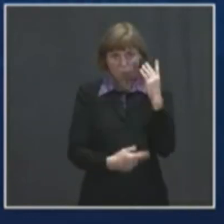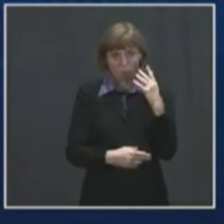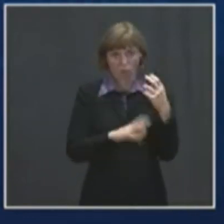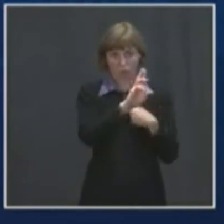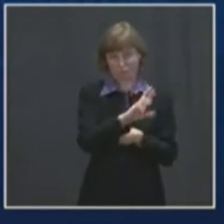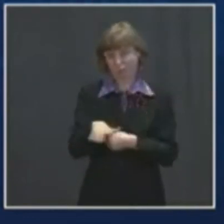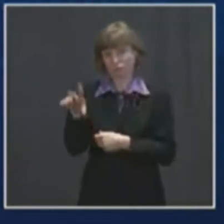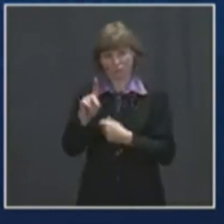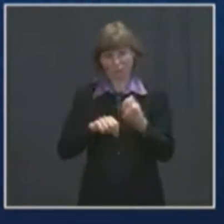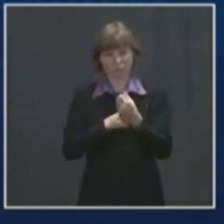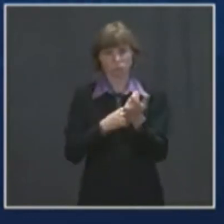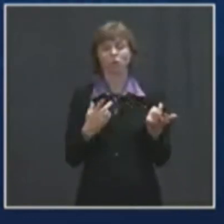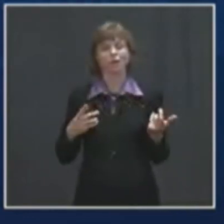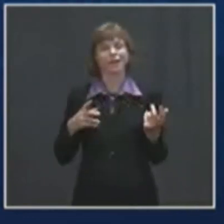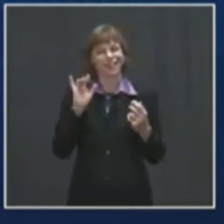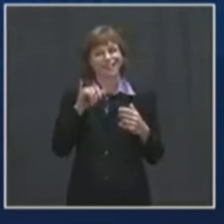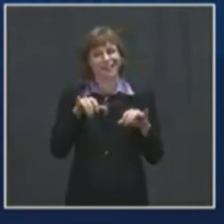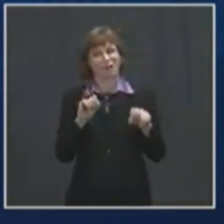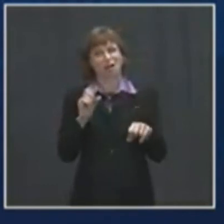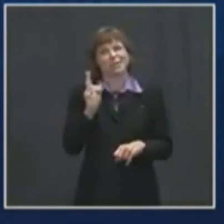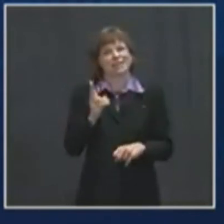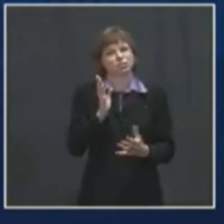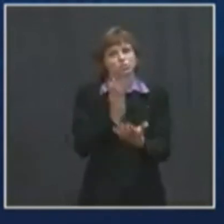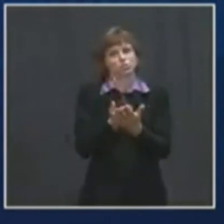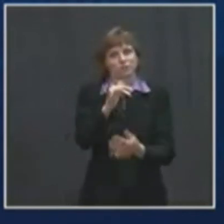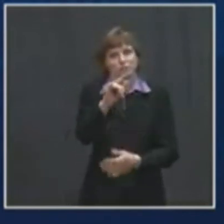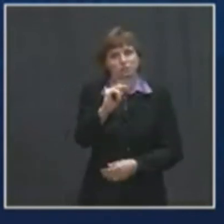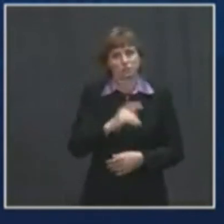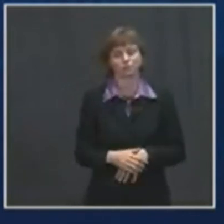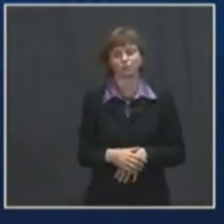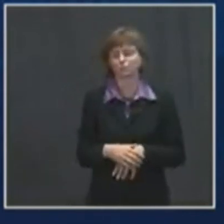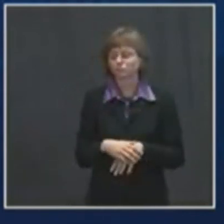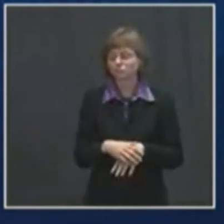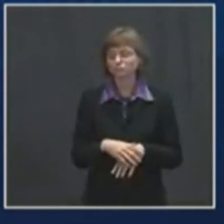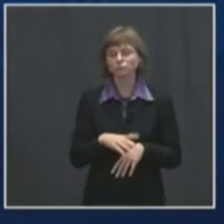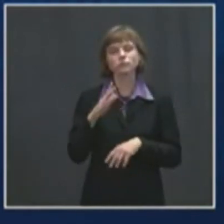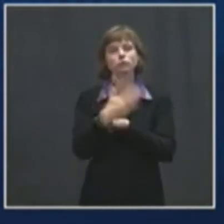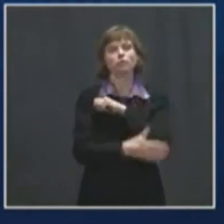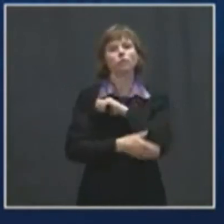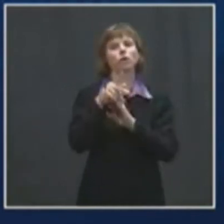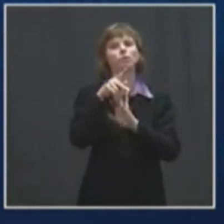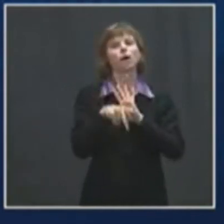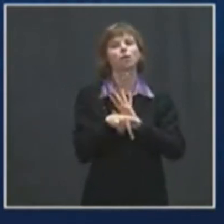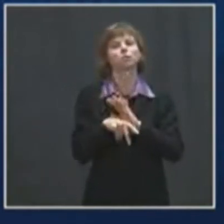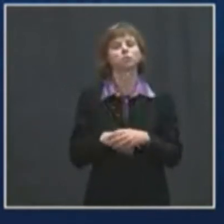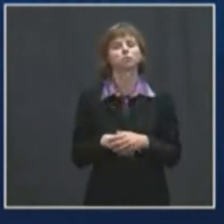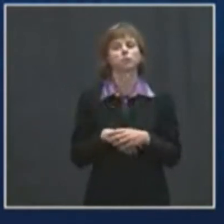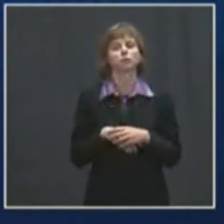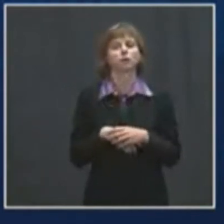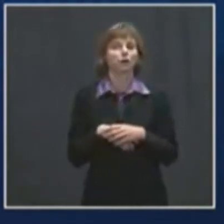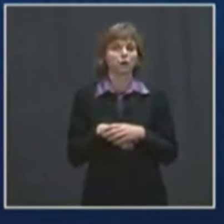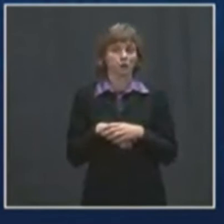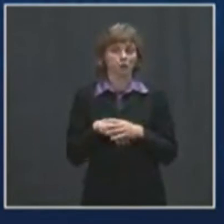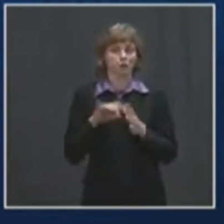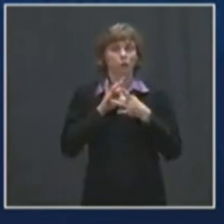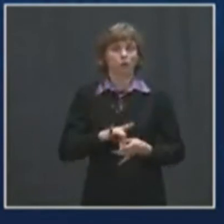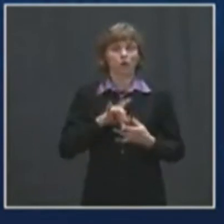shows that's precedent. If I could ask you on foreign policy, there's going to be a principals meeting on Iran